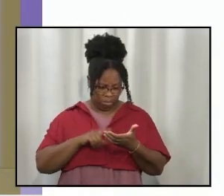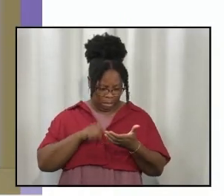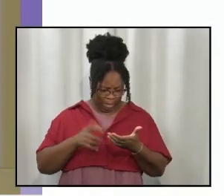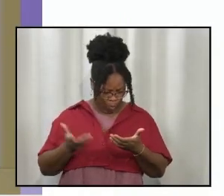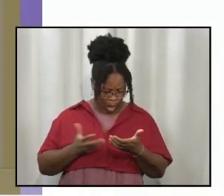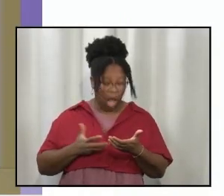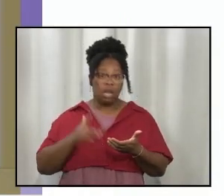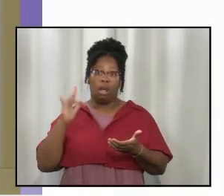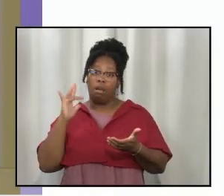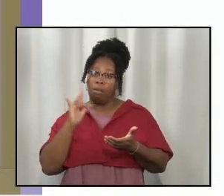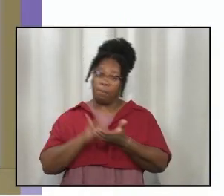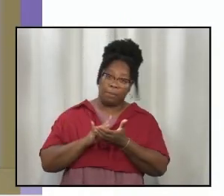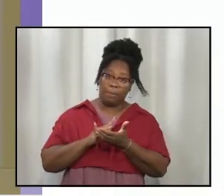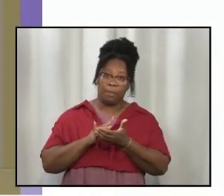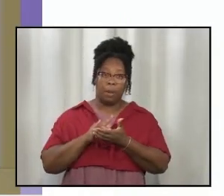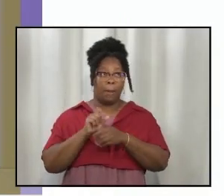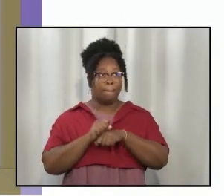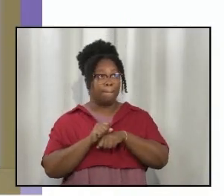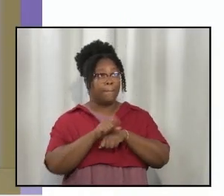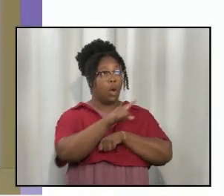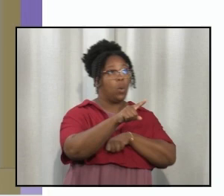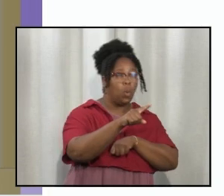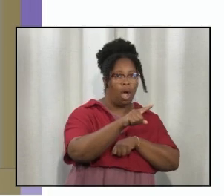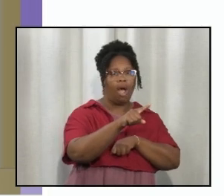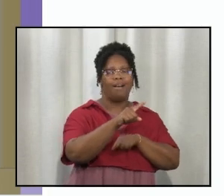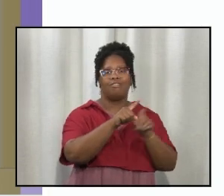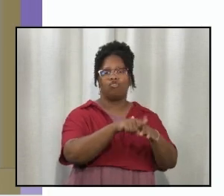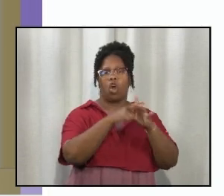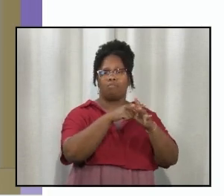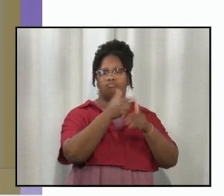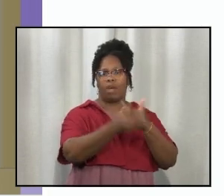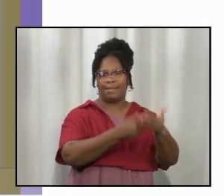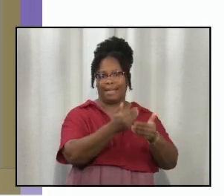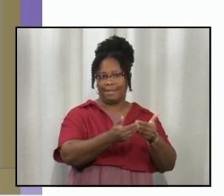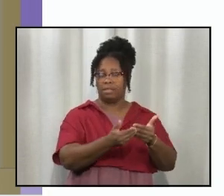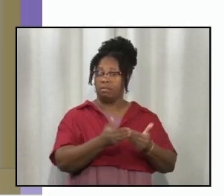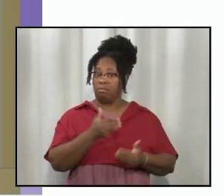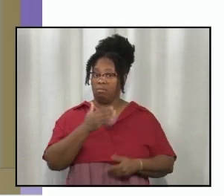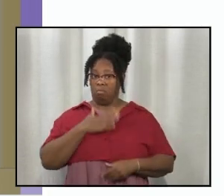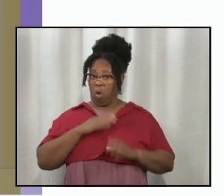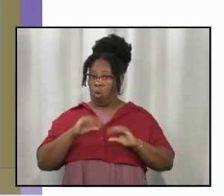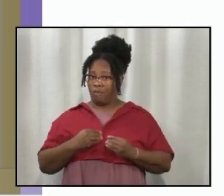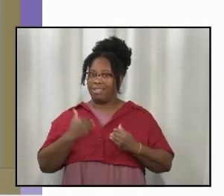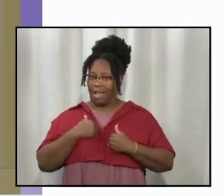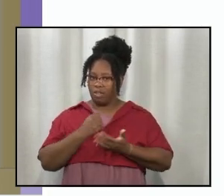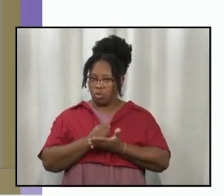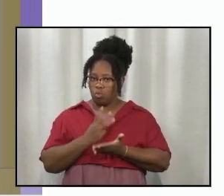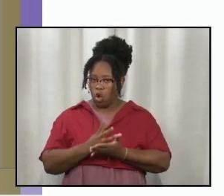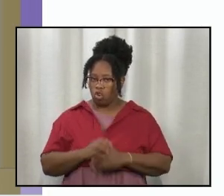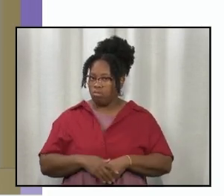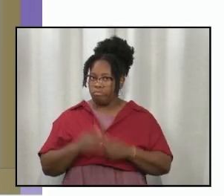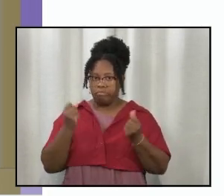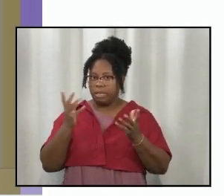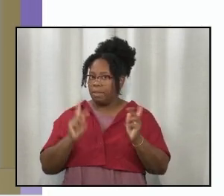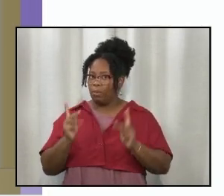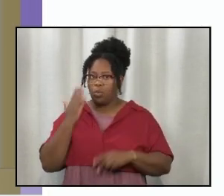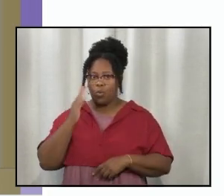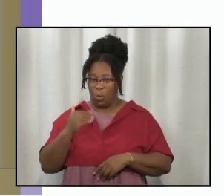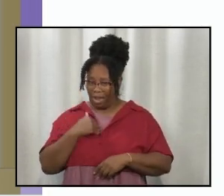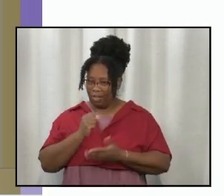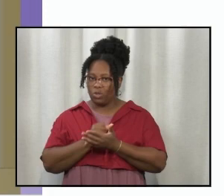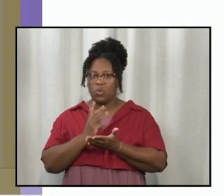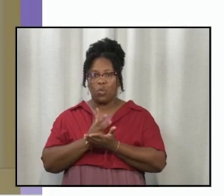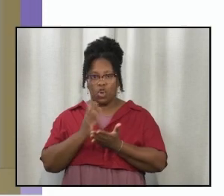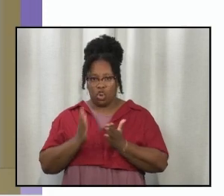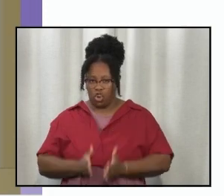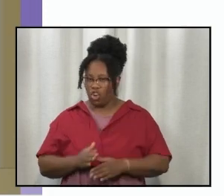hit submit, it immediately starts this process. I have a social worker in my office. A lot of people don't know this. We have a person who's